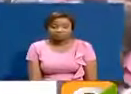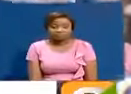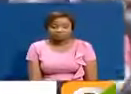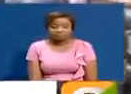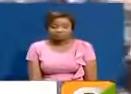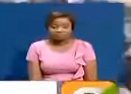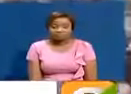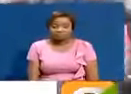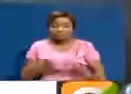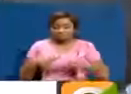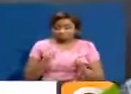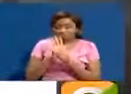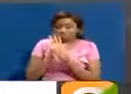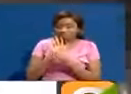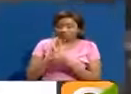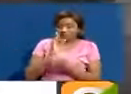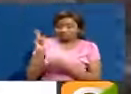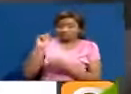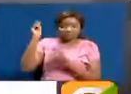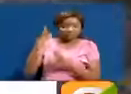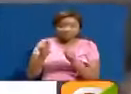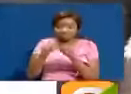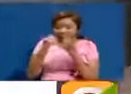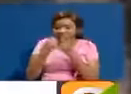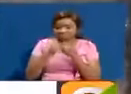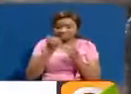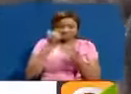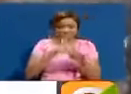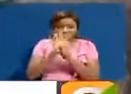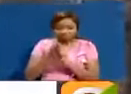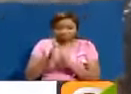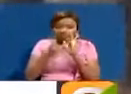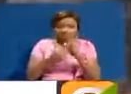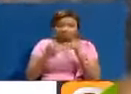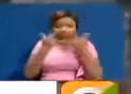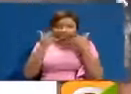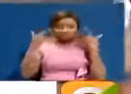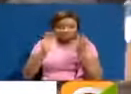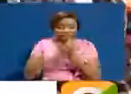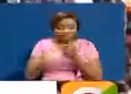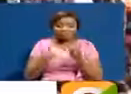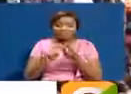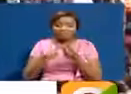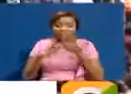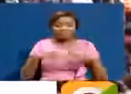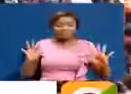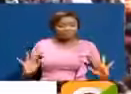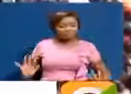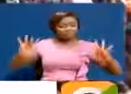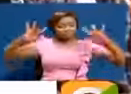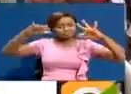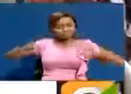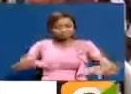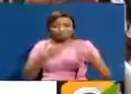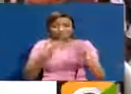With the majority of Kenyans defying safety protocols, including staging of massive political rallies where crowds mill, no